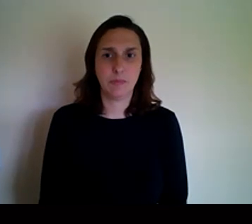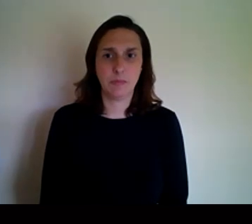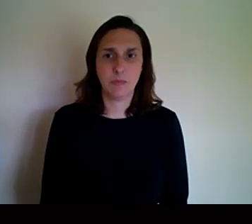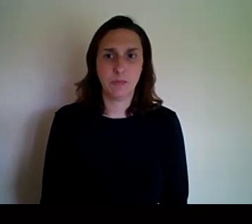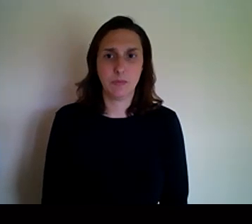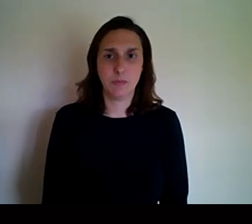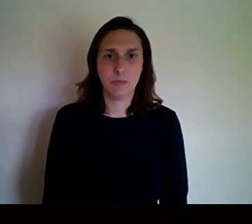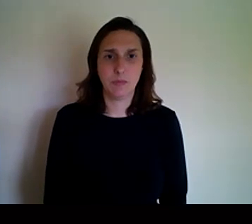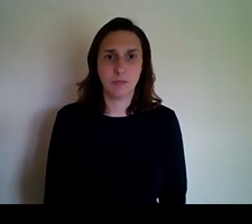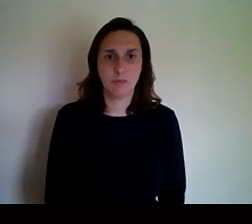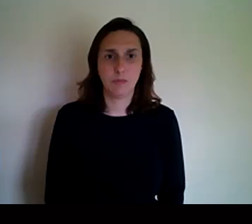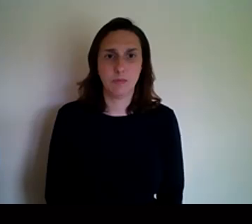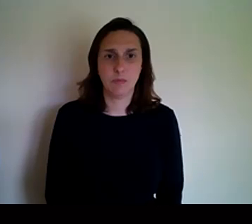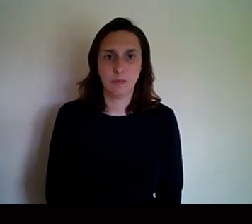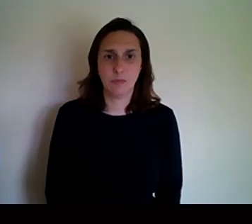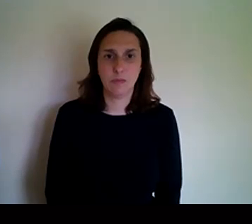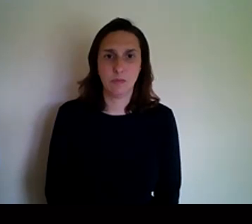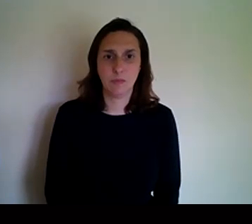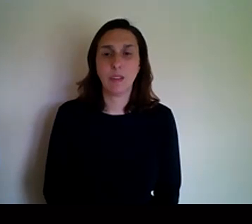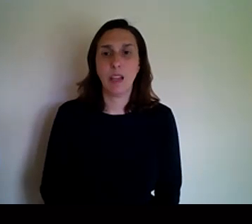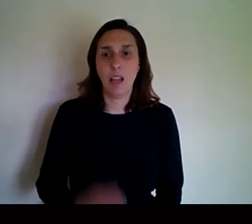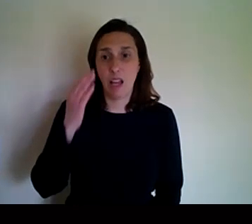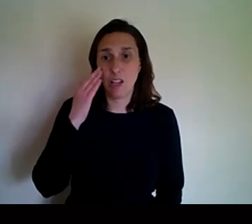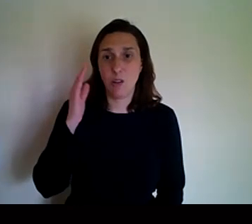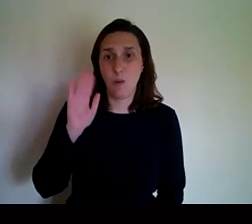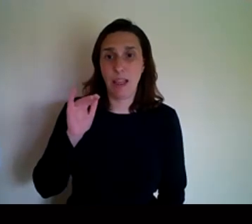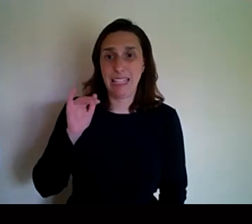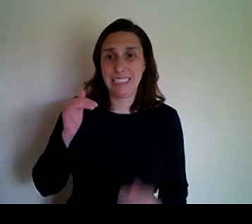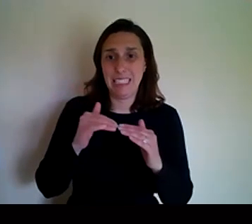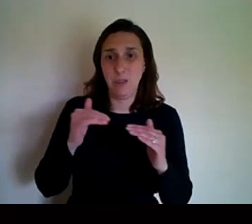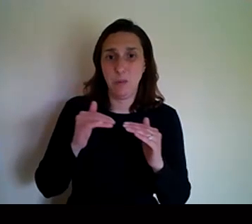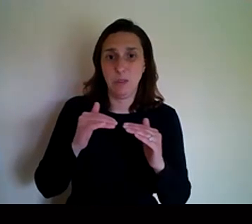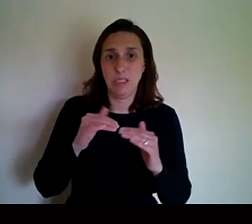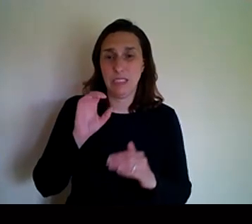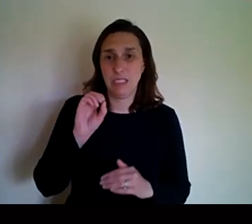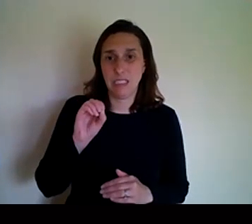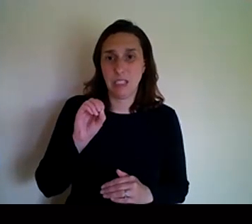And I know that's equal to 0.85.